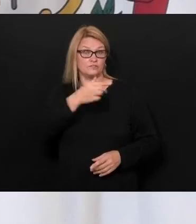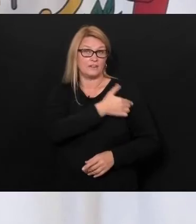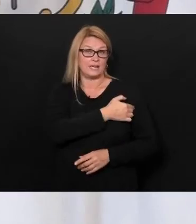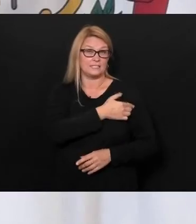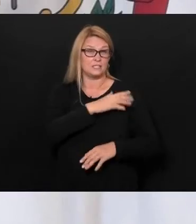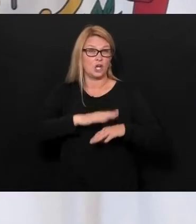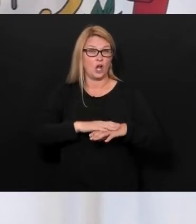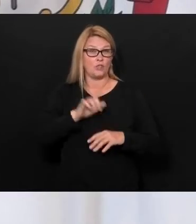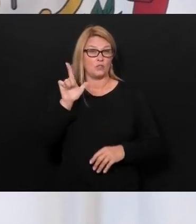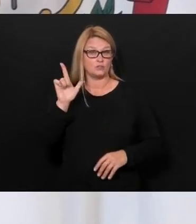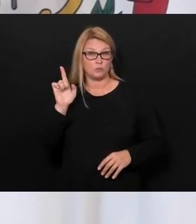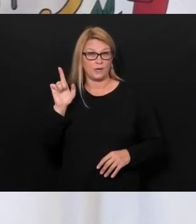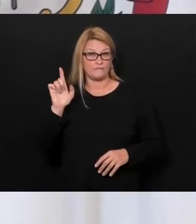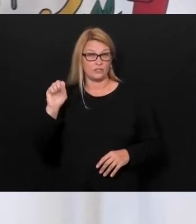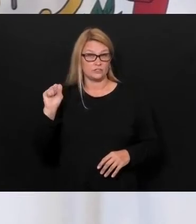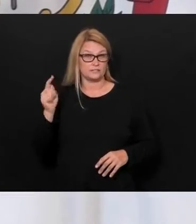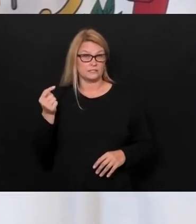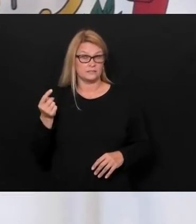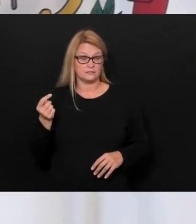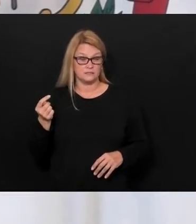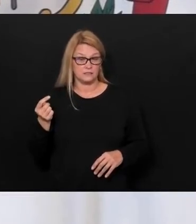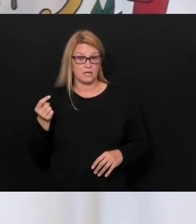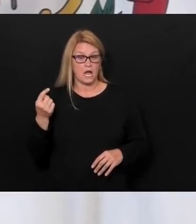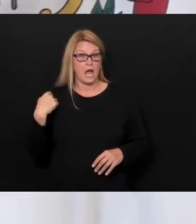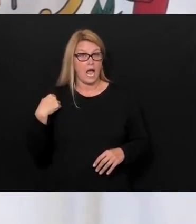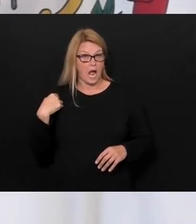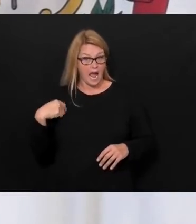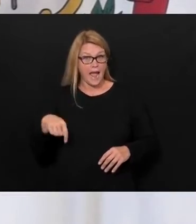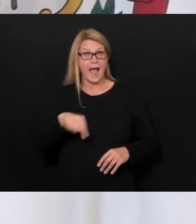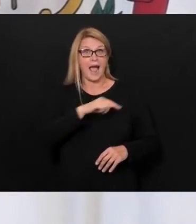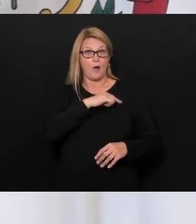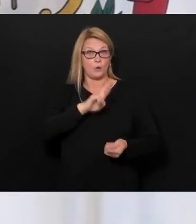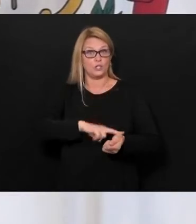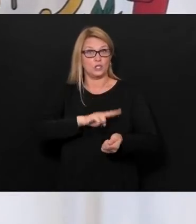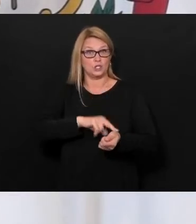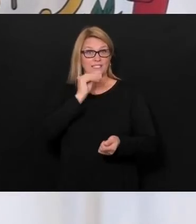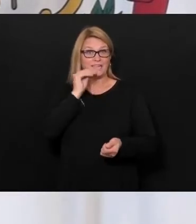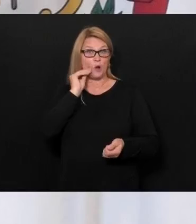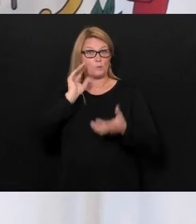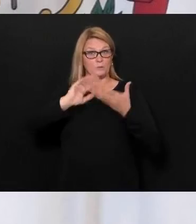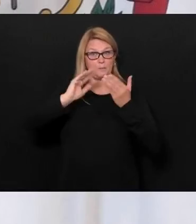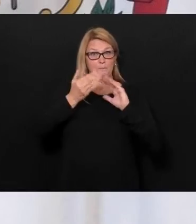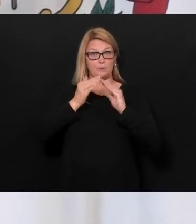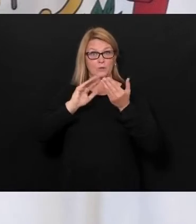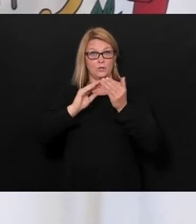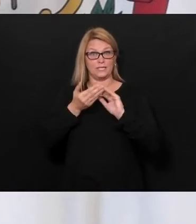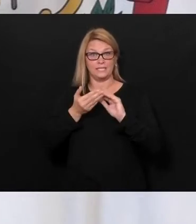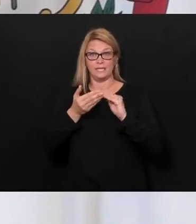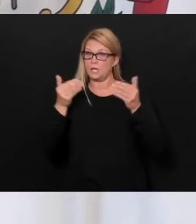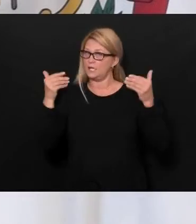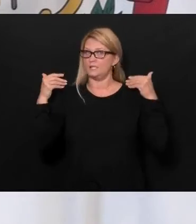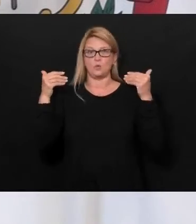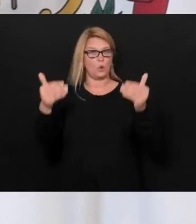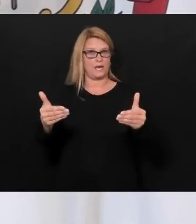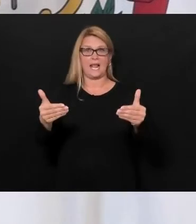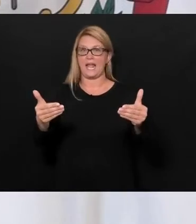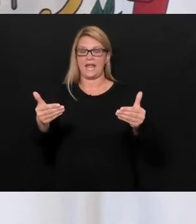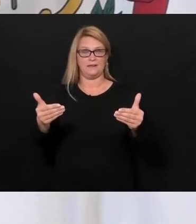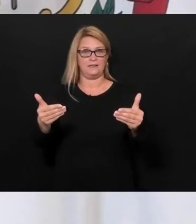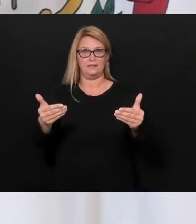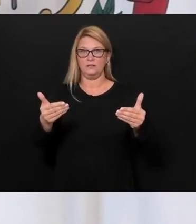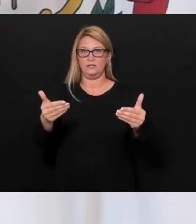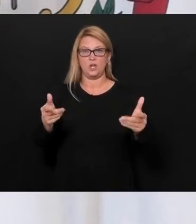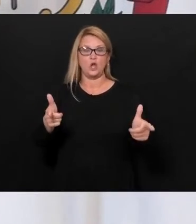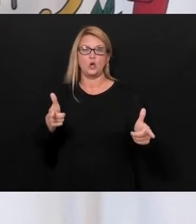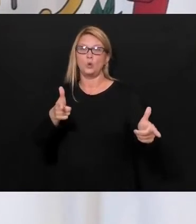the 21st. Now, I know that our nursing home community is moving ahead and moving